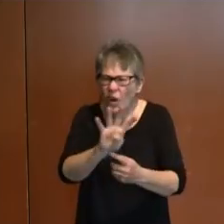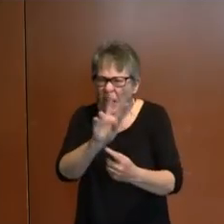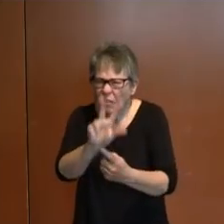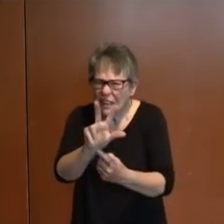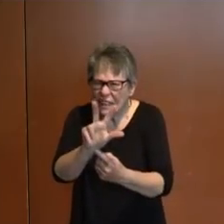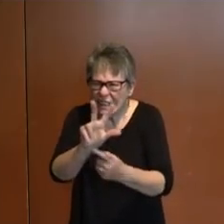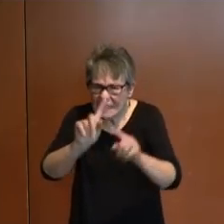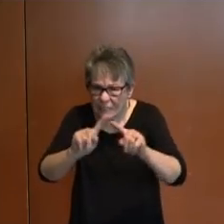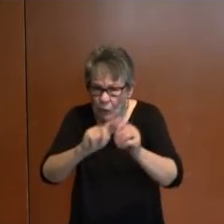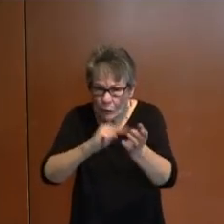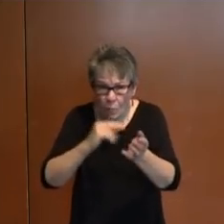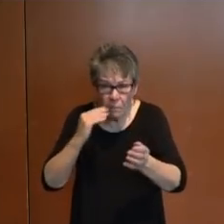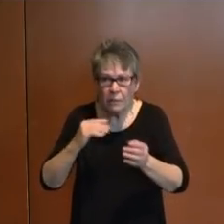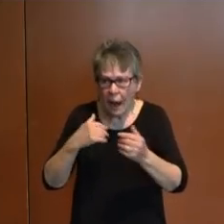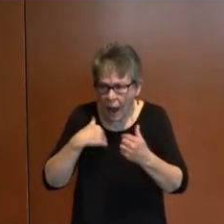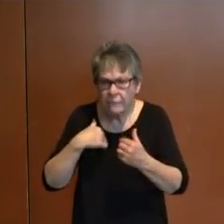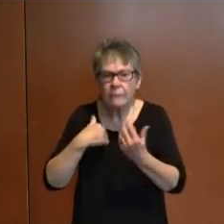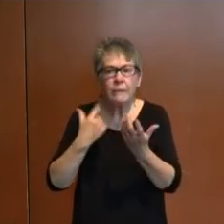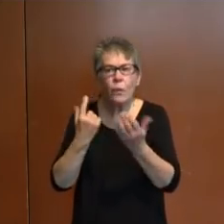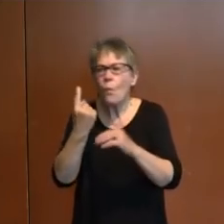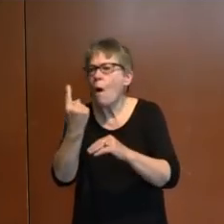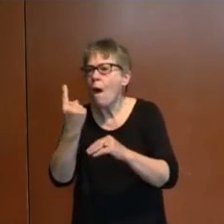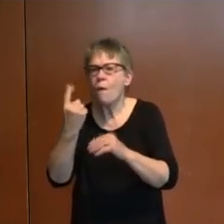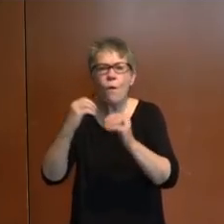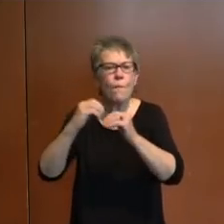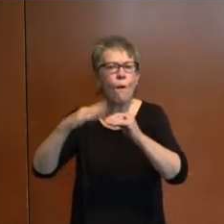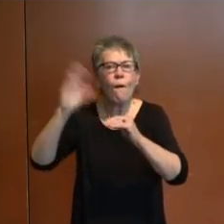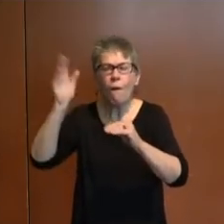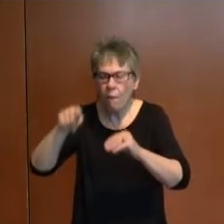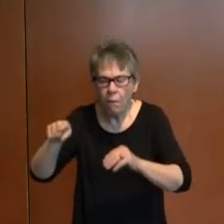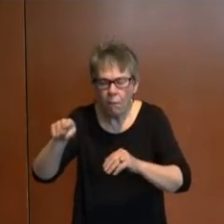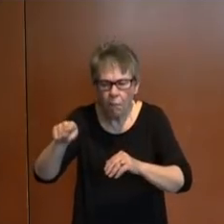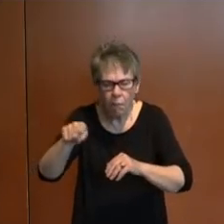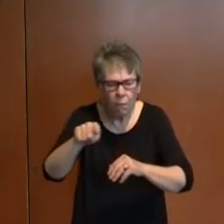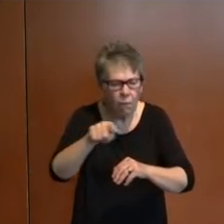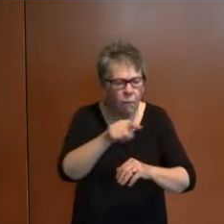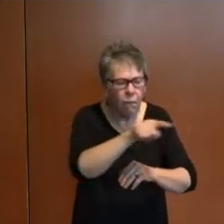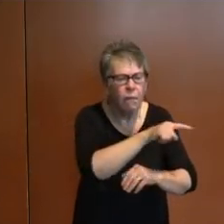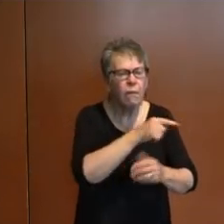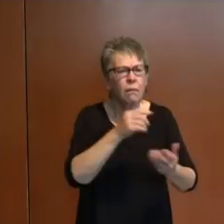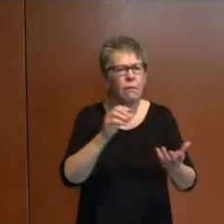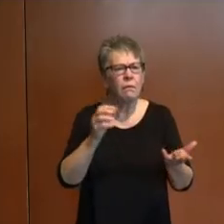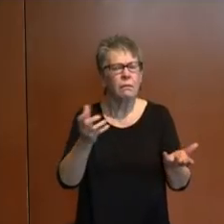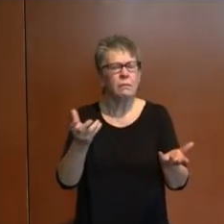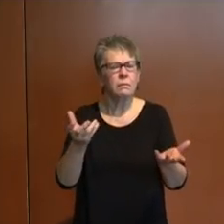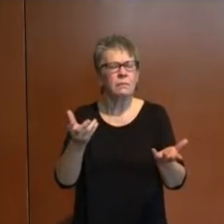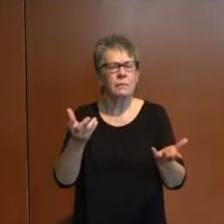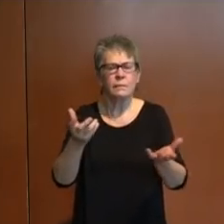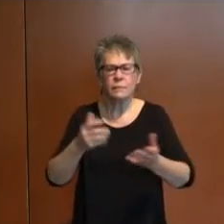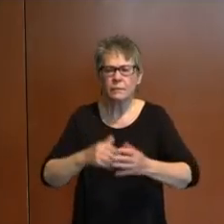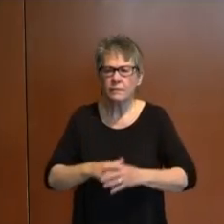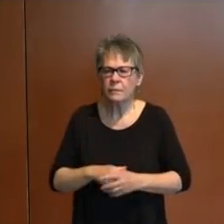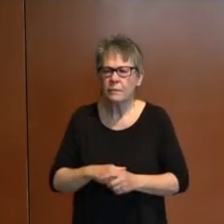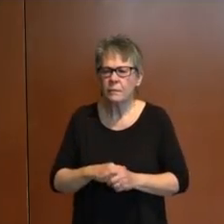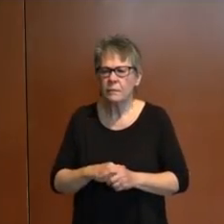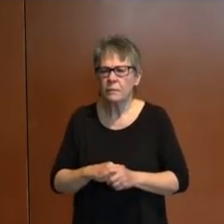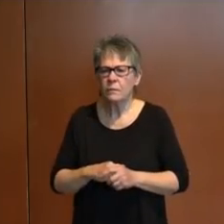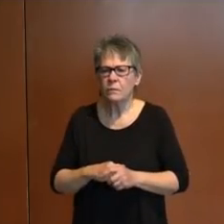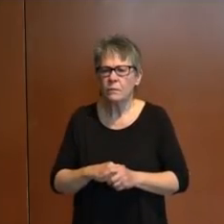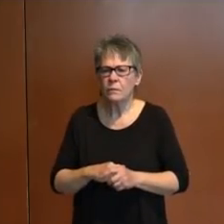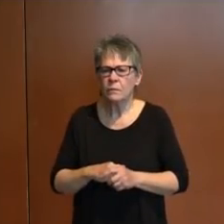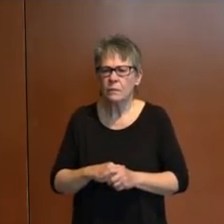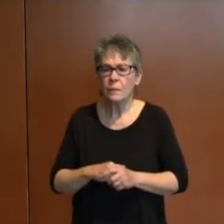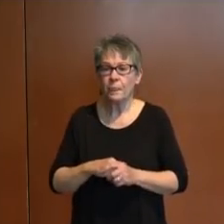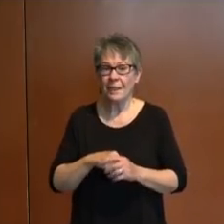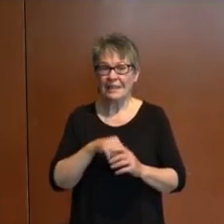of COVID-19 has been severe at St. Joseph's in Woodbridge, and it necessitated the transfer of those